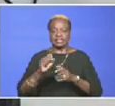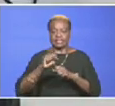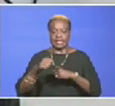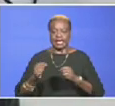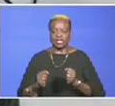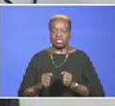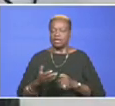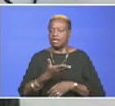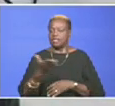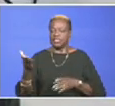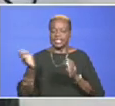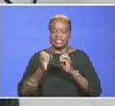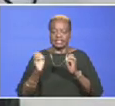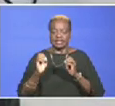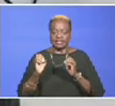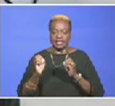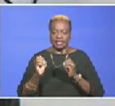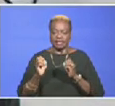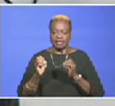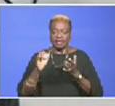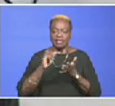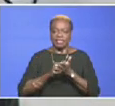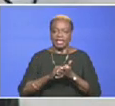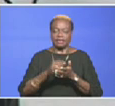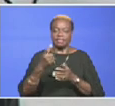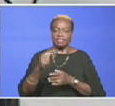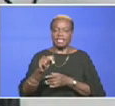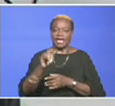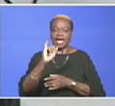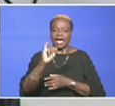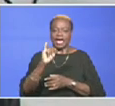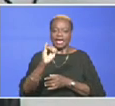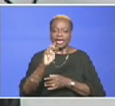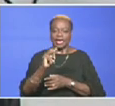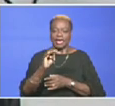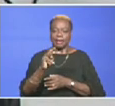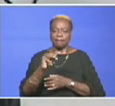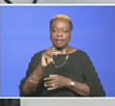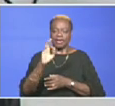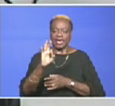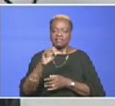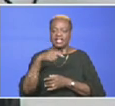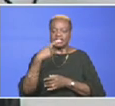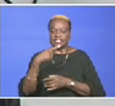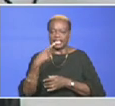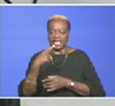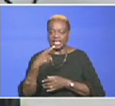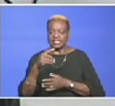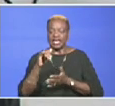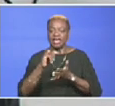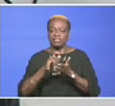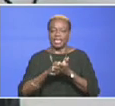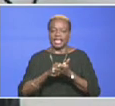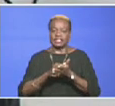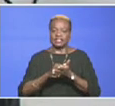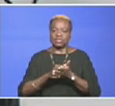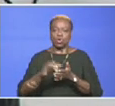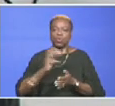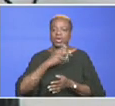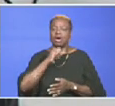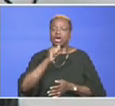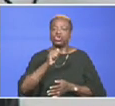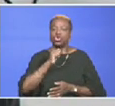There's nothing that the IMF said that is not already an awareness